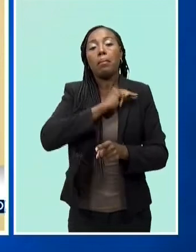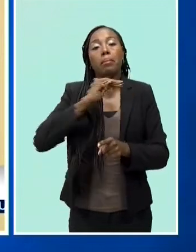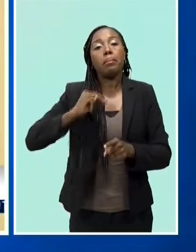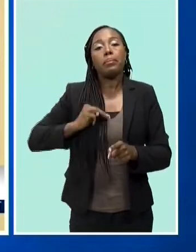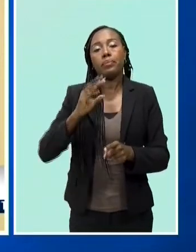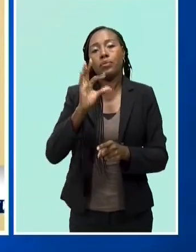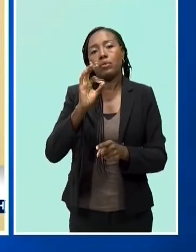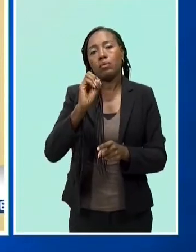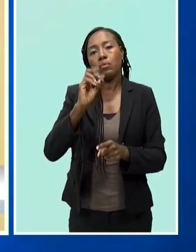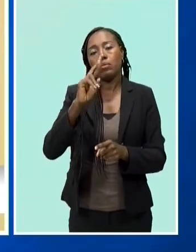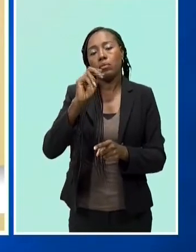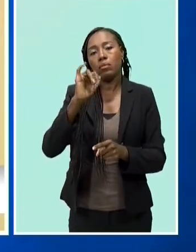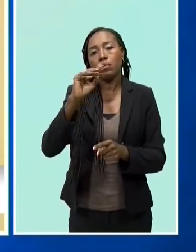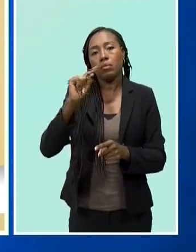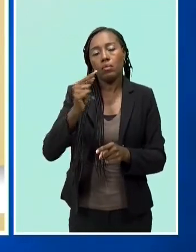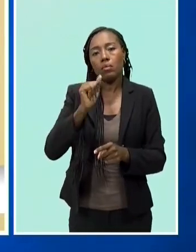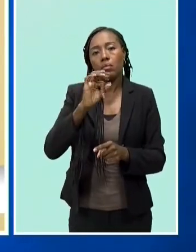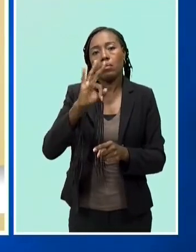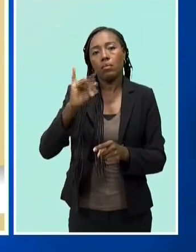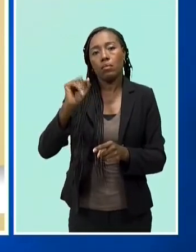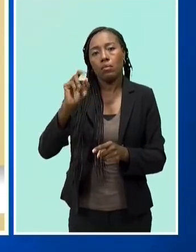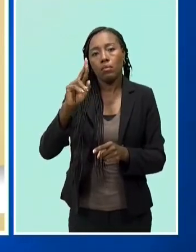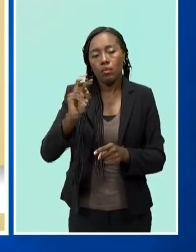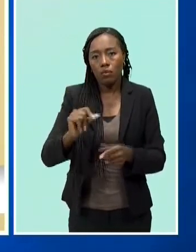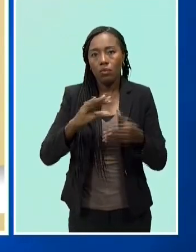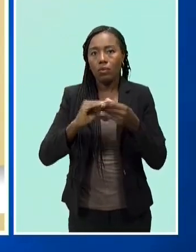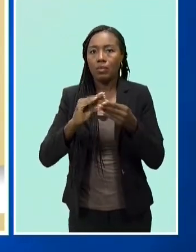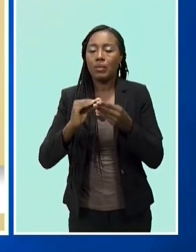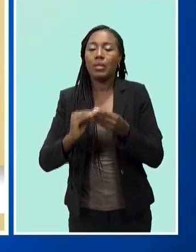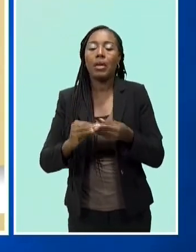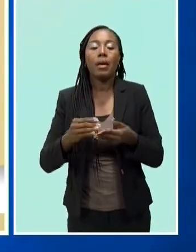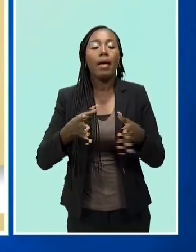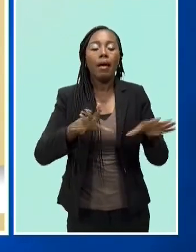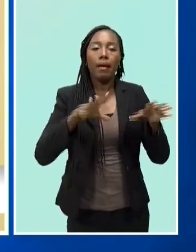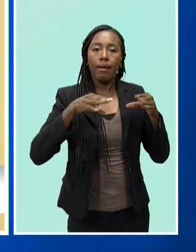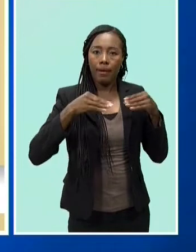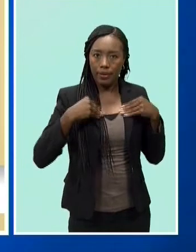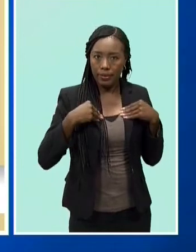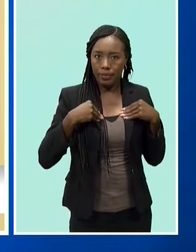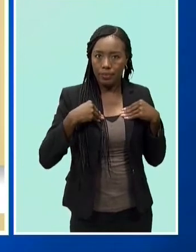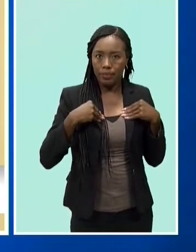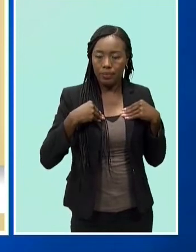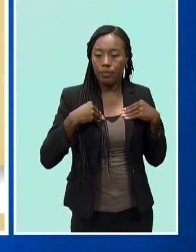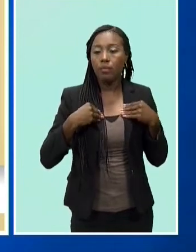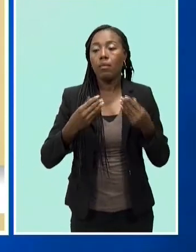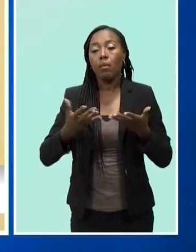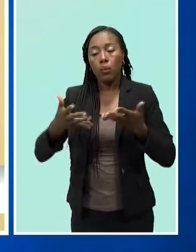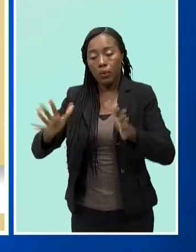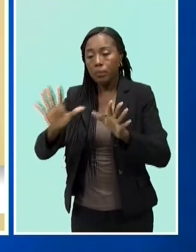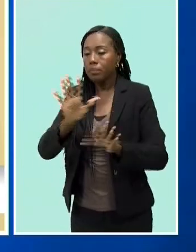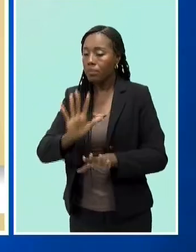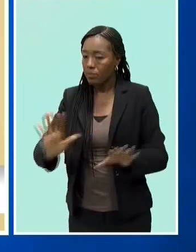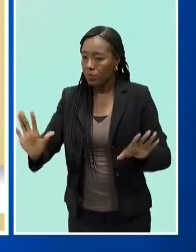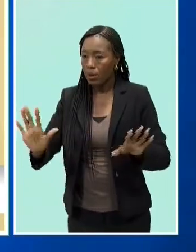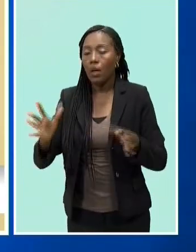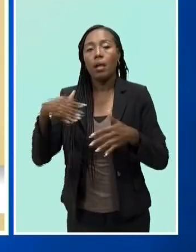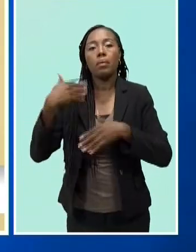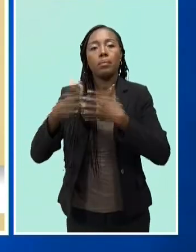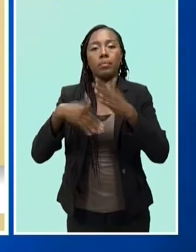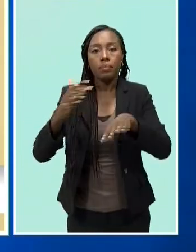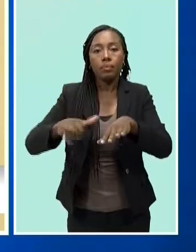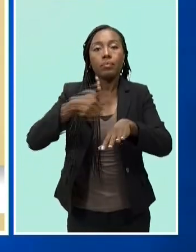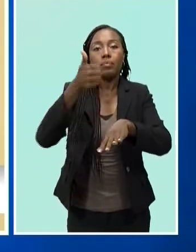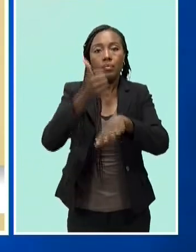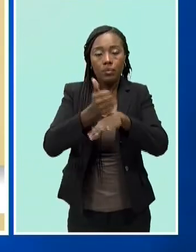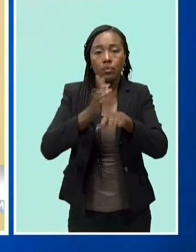transmitted the formal requests and grant of waiver. The waiver was granted subject to conditions laid down by the